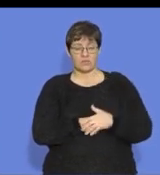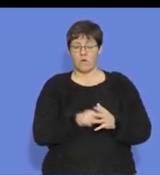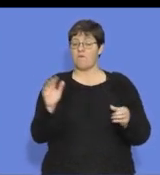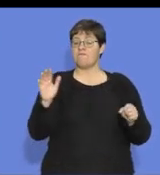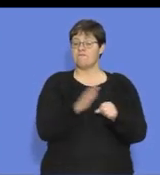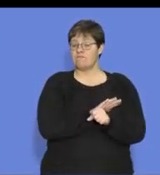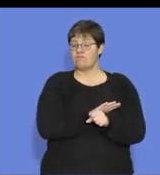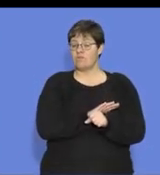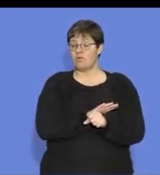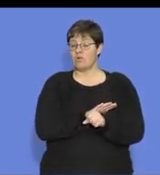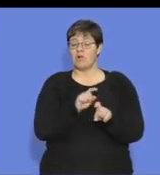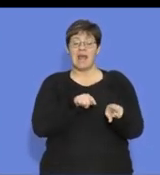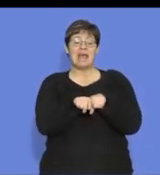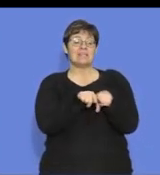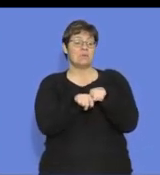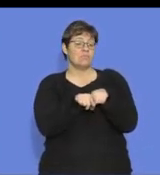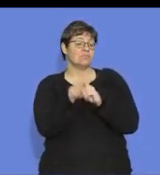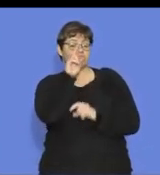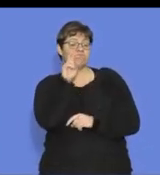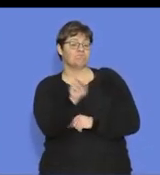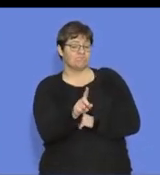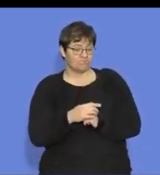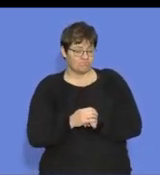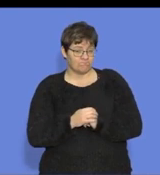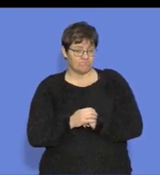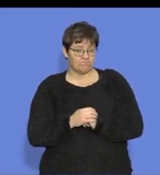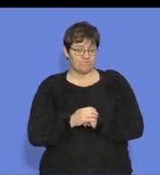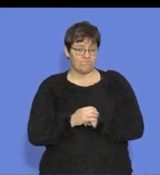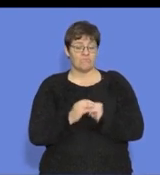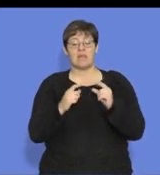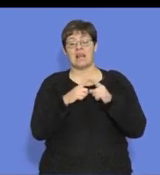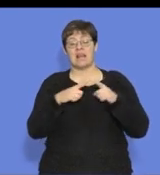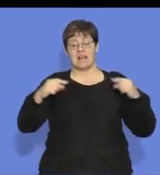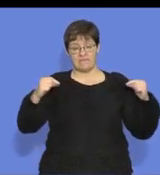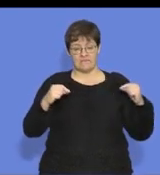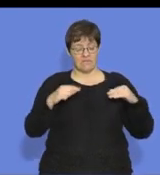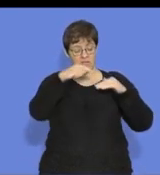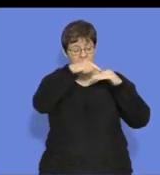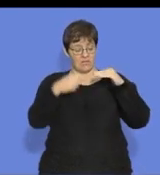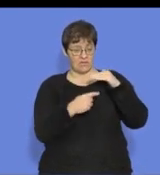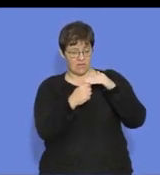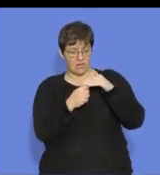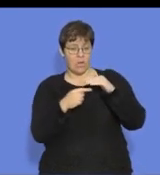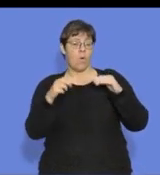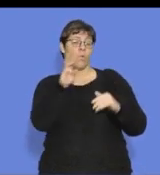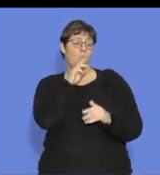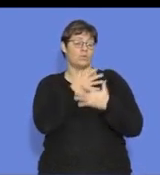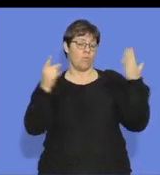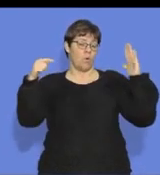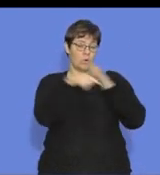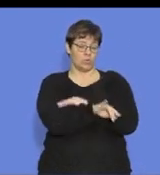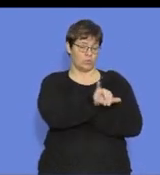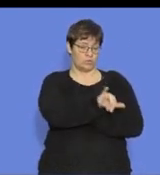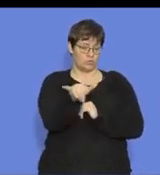all about looking at which surface of a leaf loses more water.